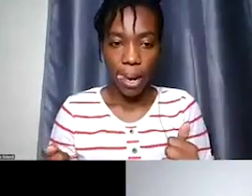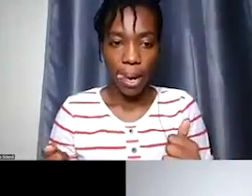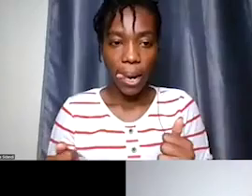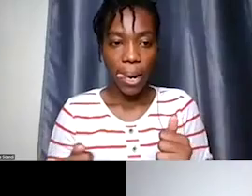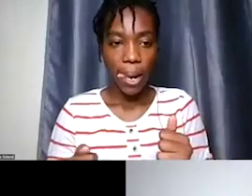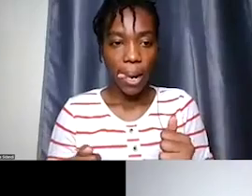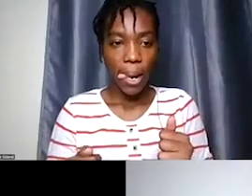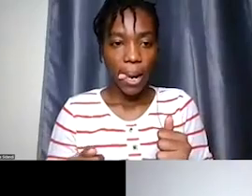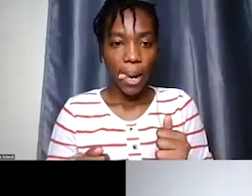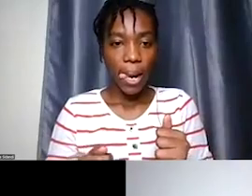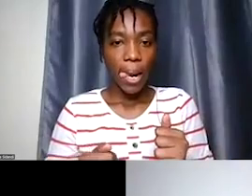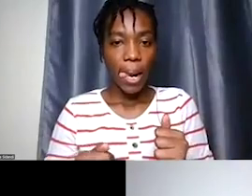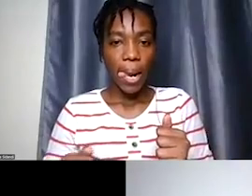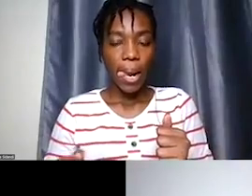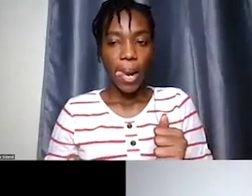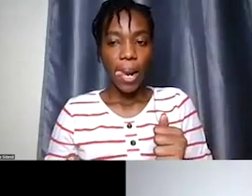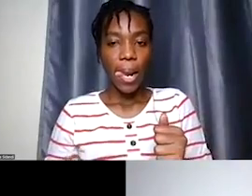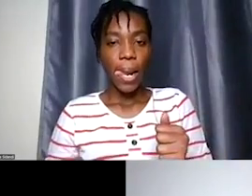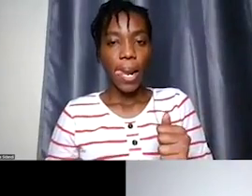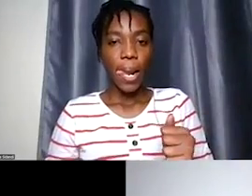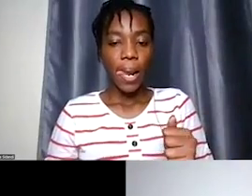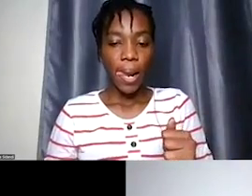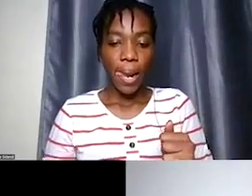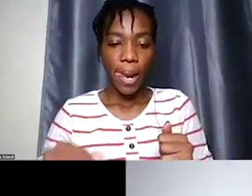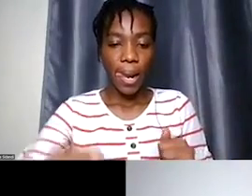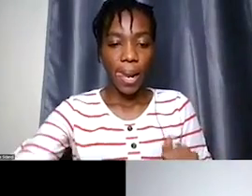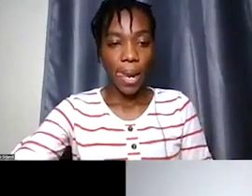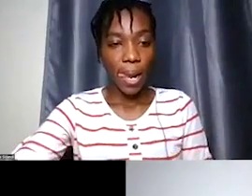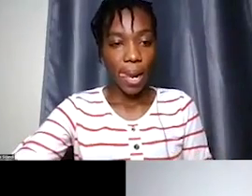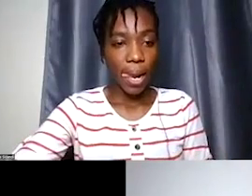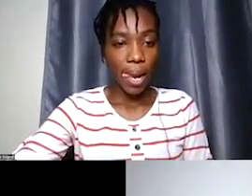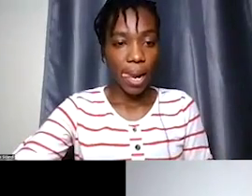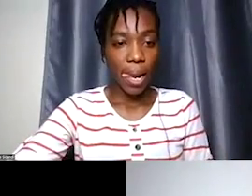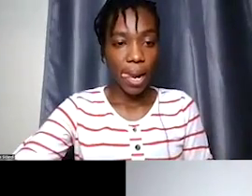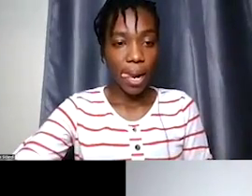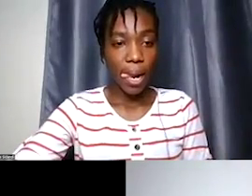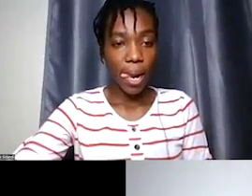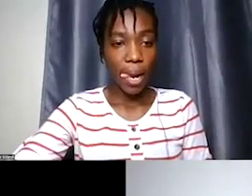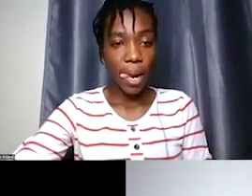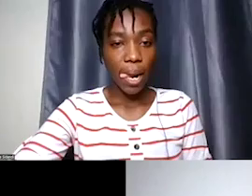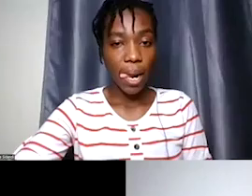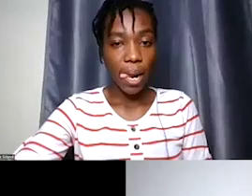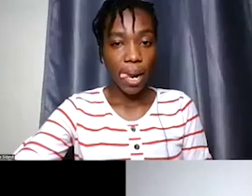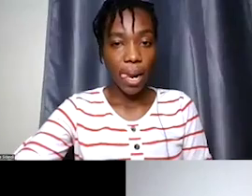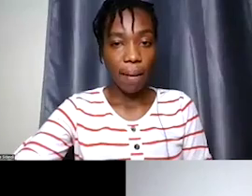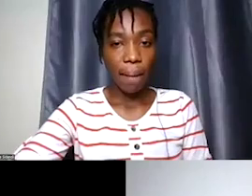Post the emails here, please. All right, where is my team today? Wow, where is